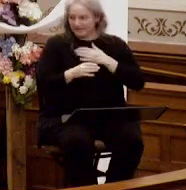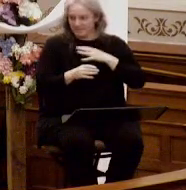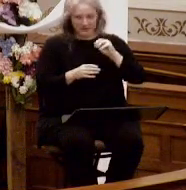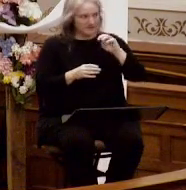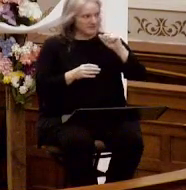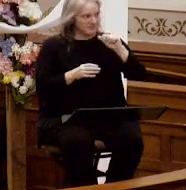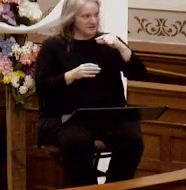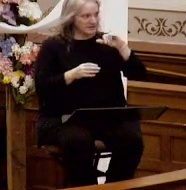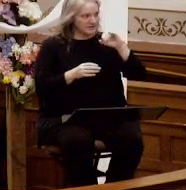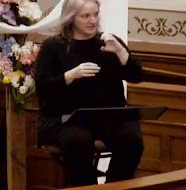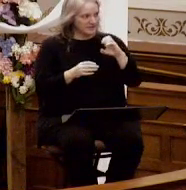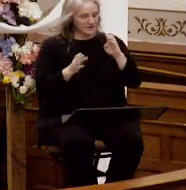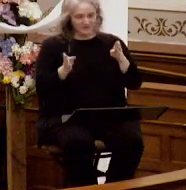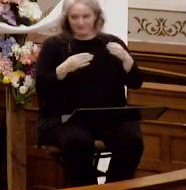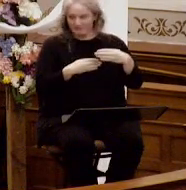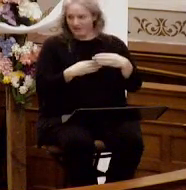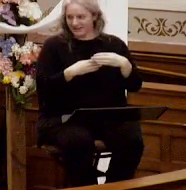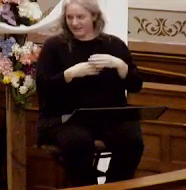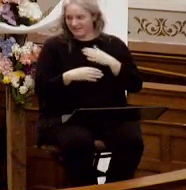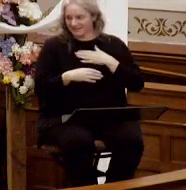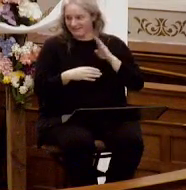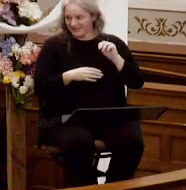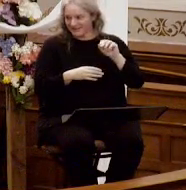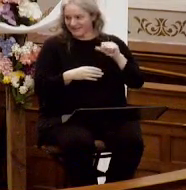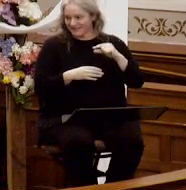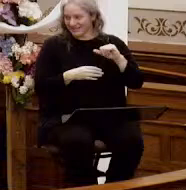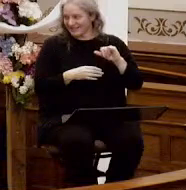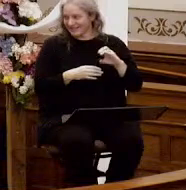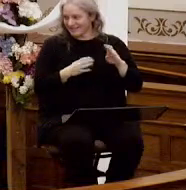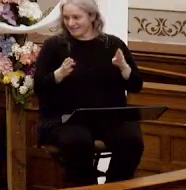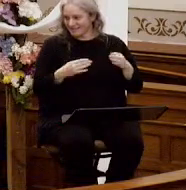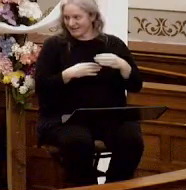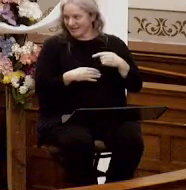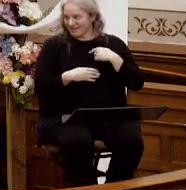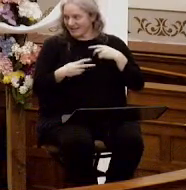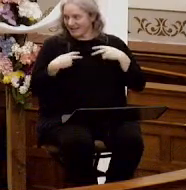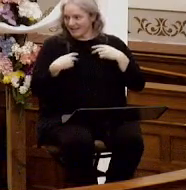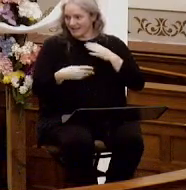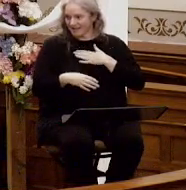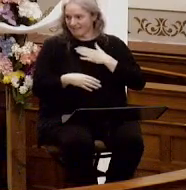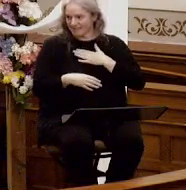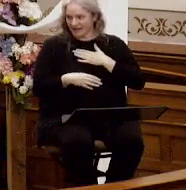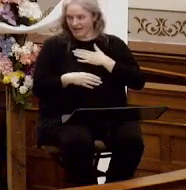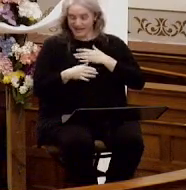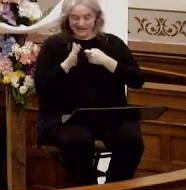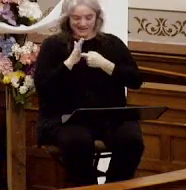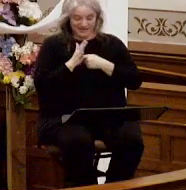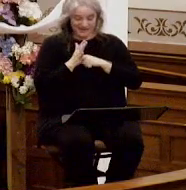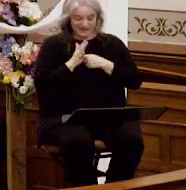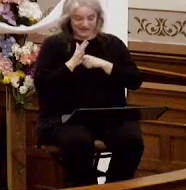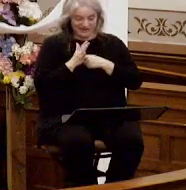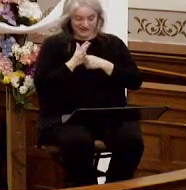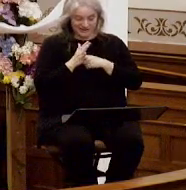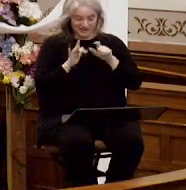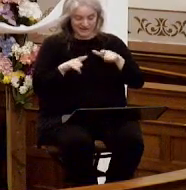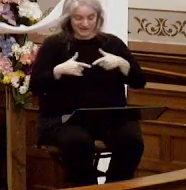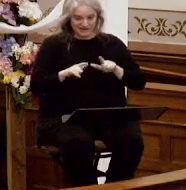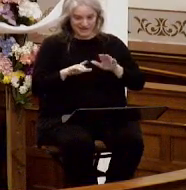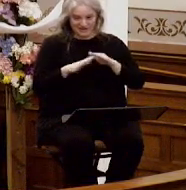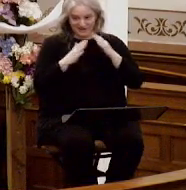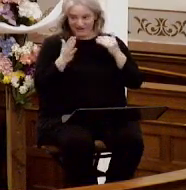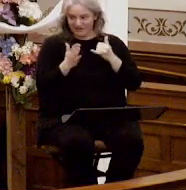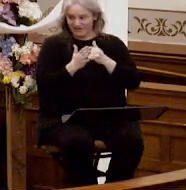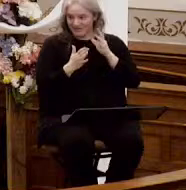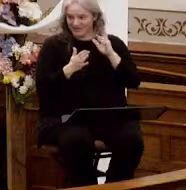box. My magic box. So I've got my invisible key. Let's open it up and see